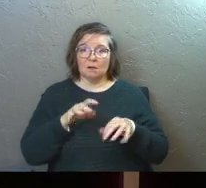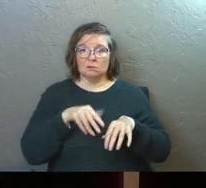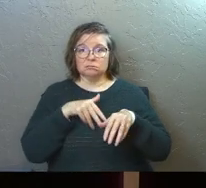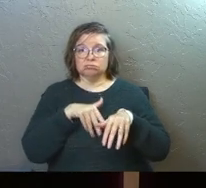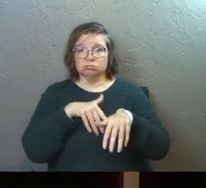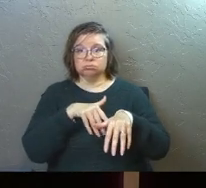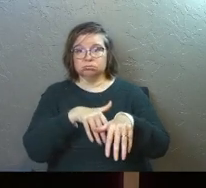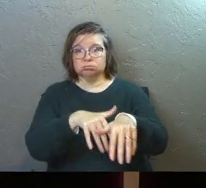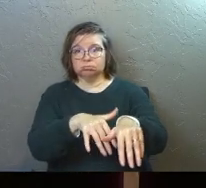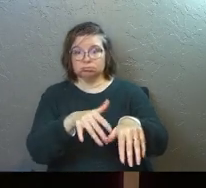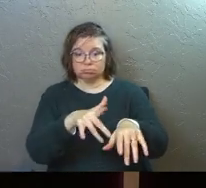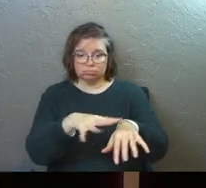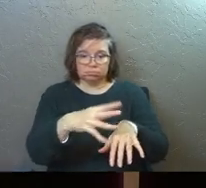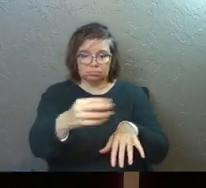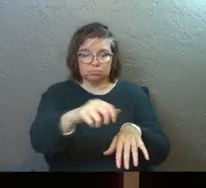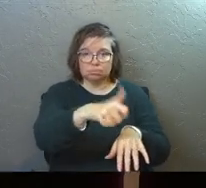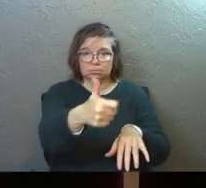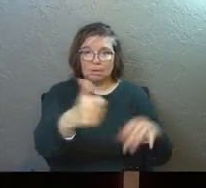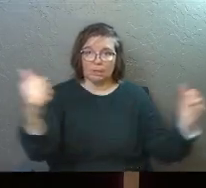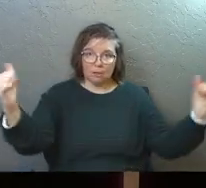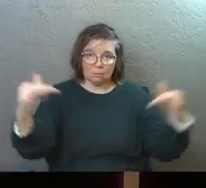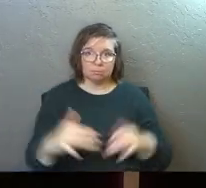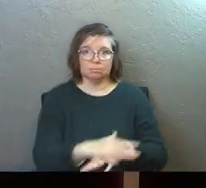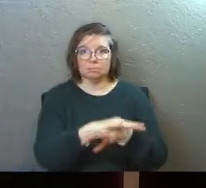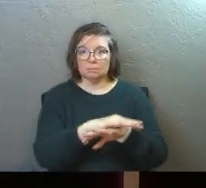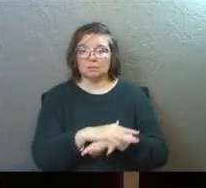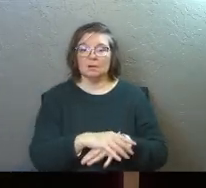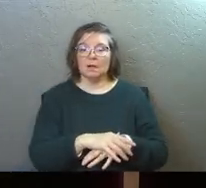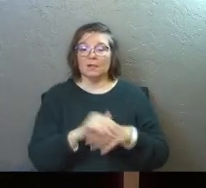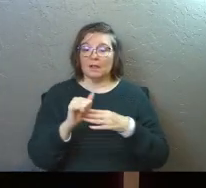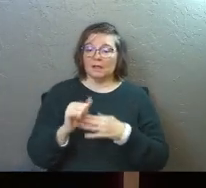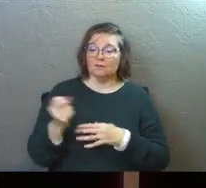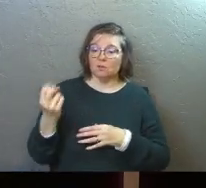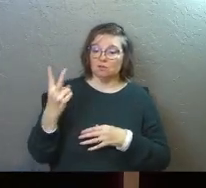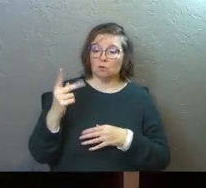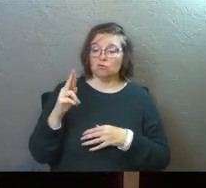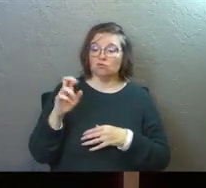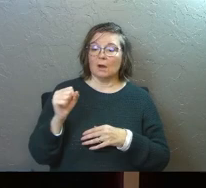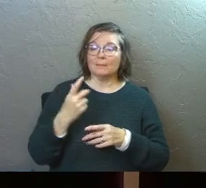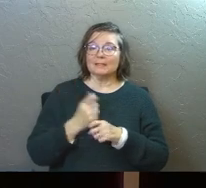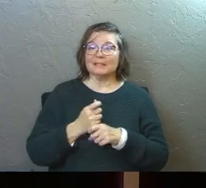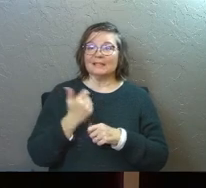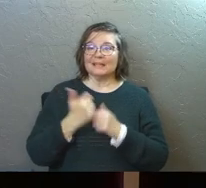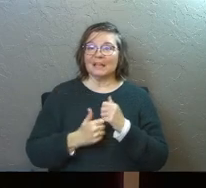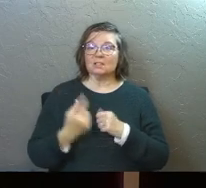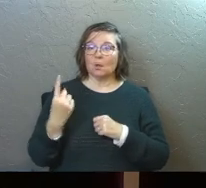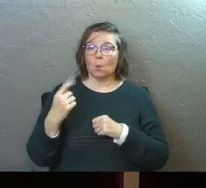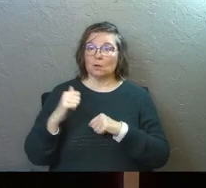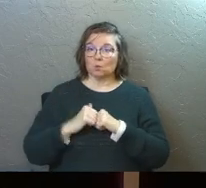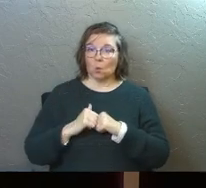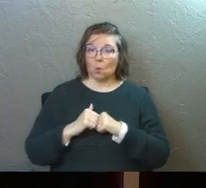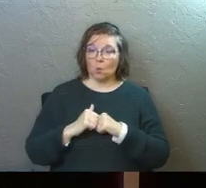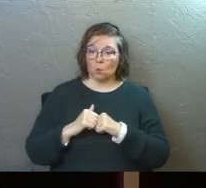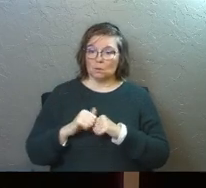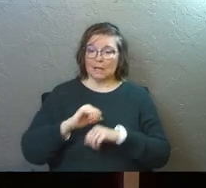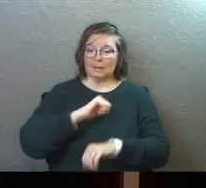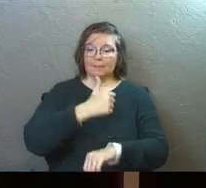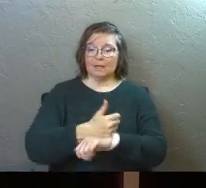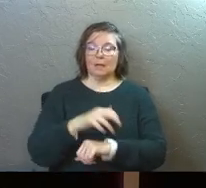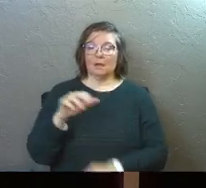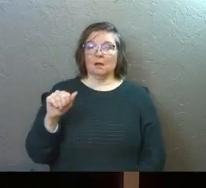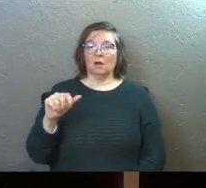across. And then God tells them after, he's like, hey, get some leaders from the 12 tribes. Get them. Tell them each to get a stone. Build an